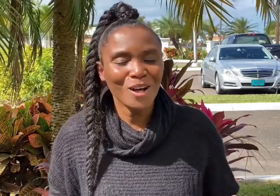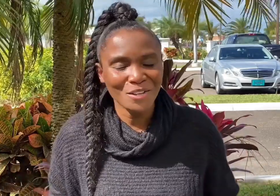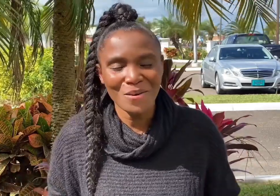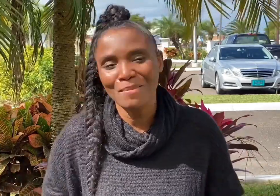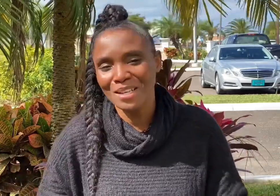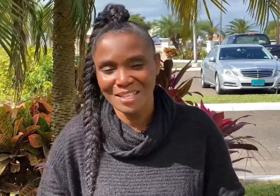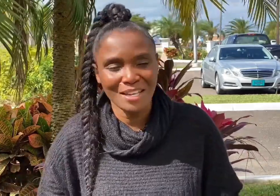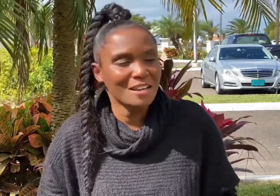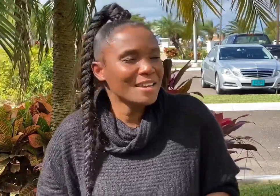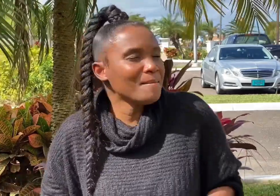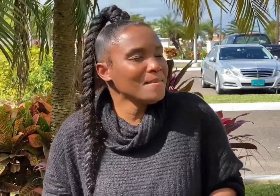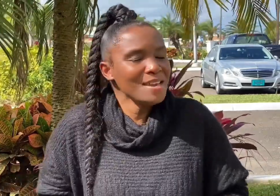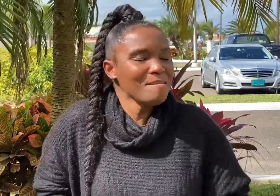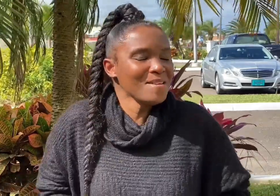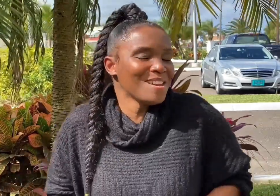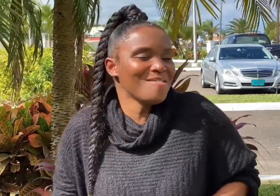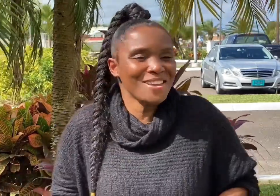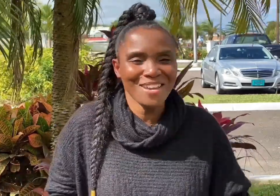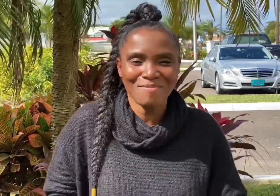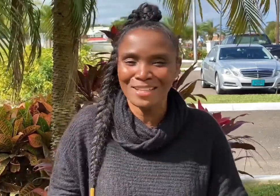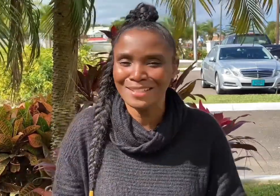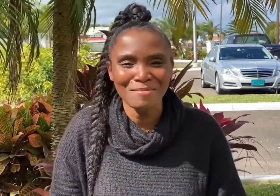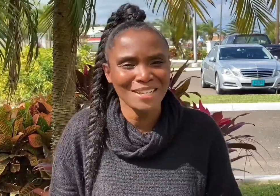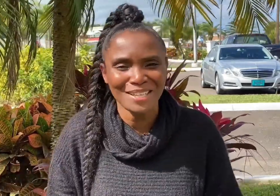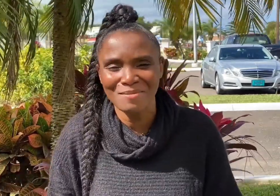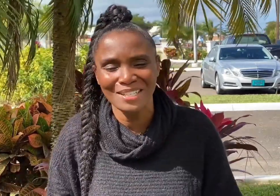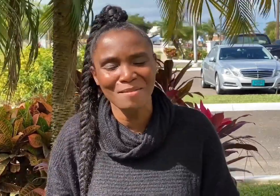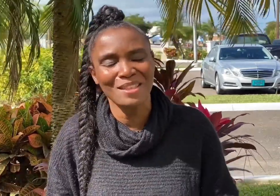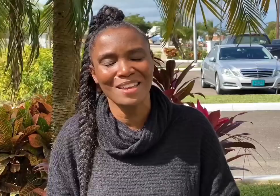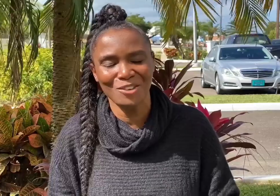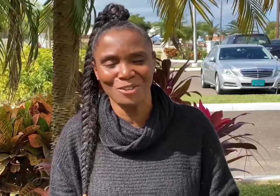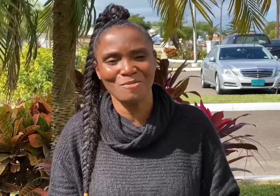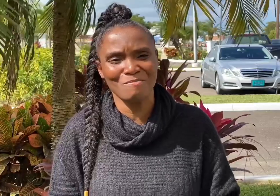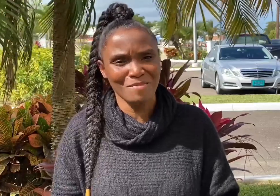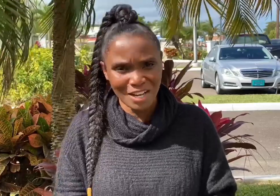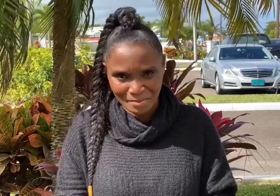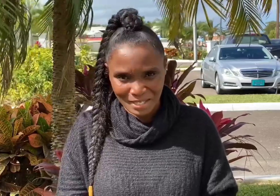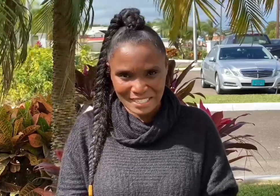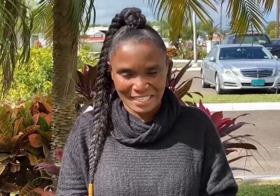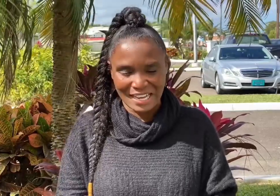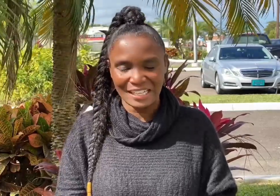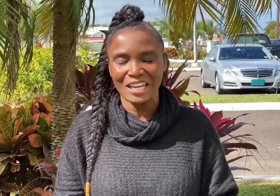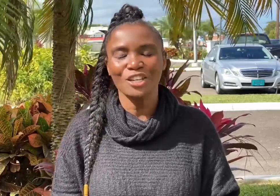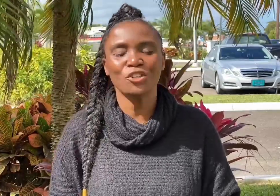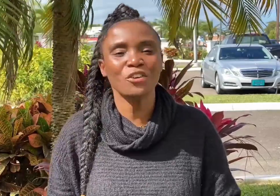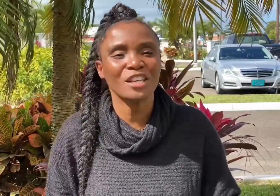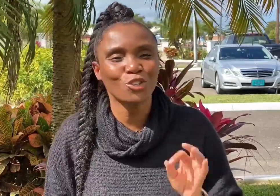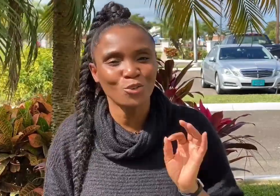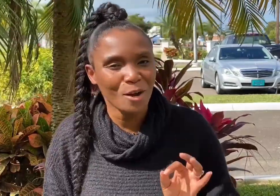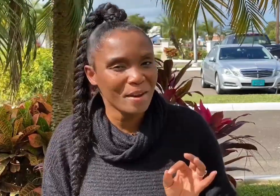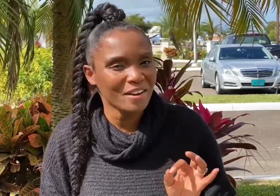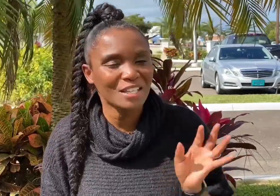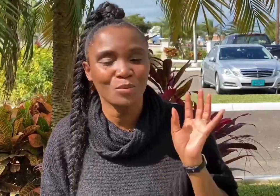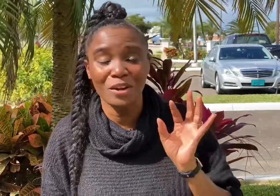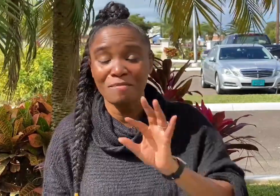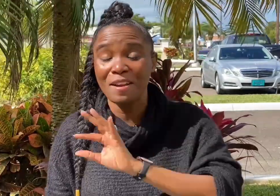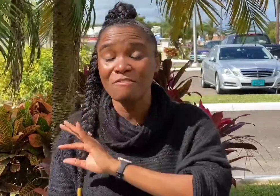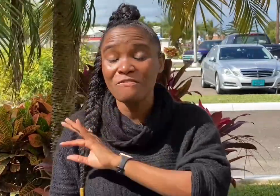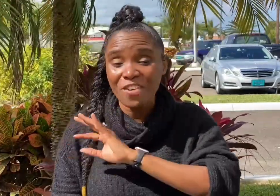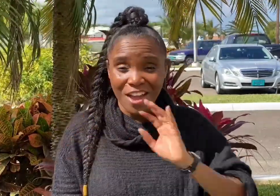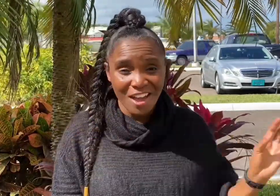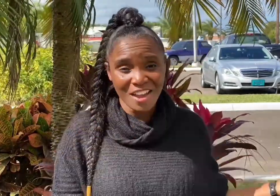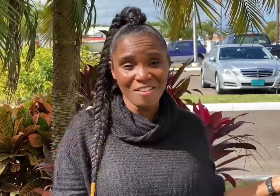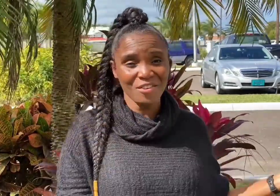You all know I'm gonna sing yummy, yummy, yummy in my tummy, tummy, tummy. Thank you so much, Princess Takell. Do you know that strawberries is one of